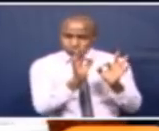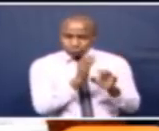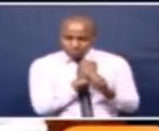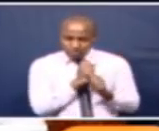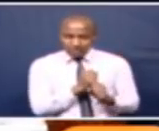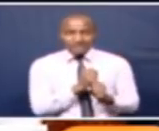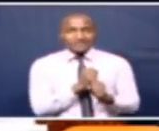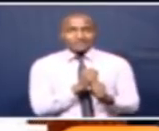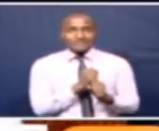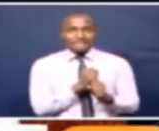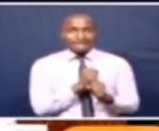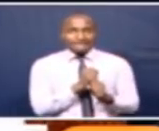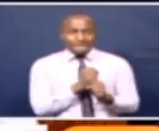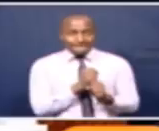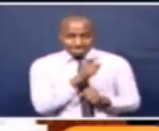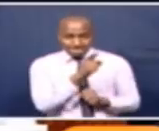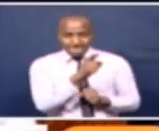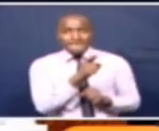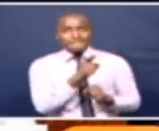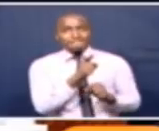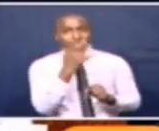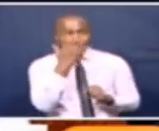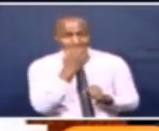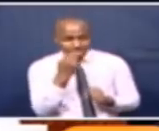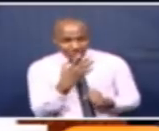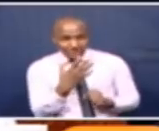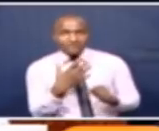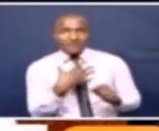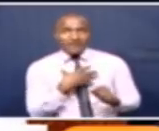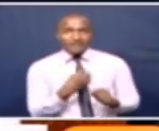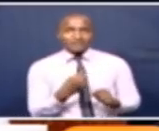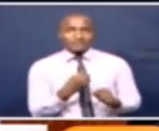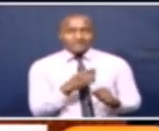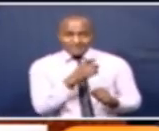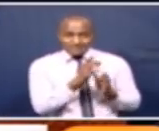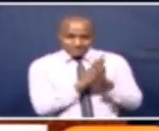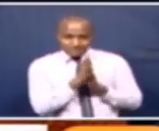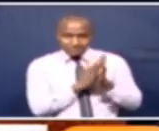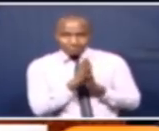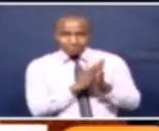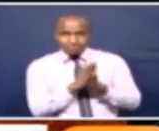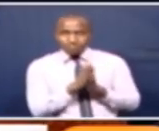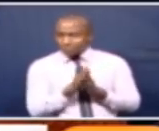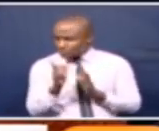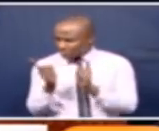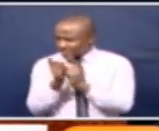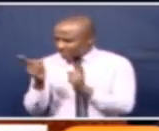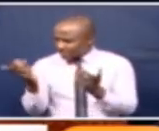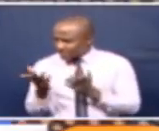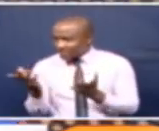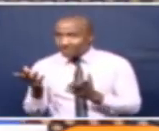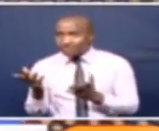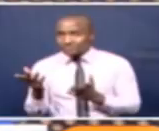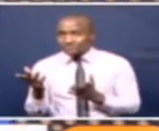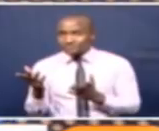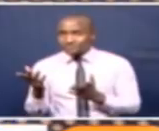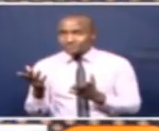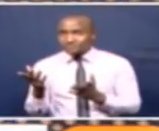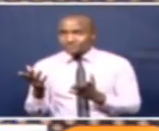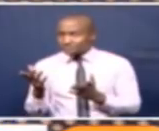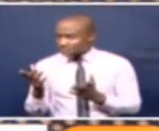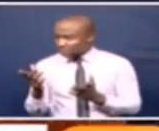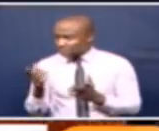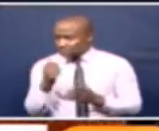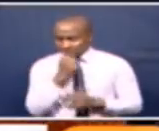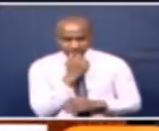confident. She was cute. And that motivated me to... Where did you meet Grace? Really well. And what do you share in common with